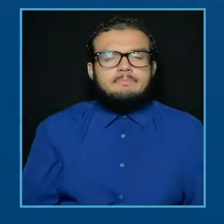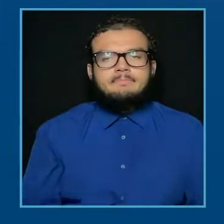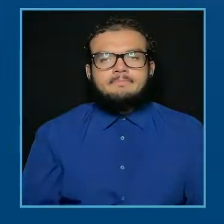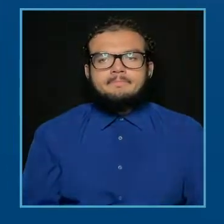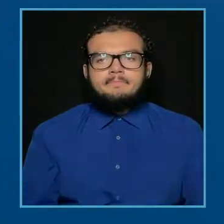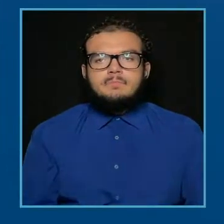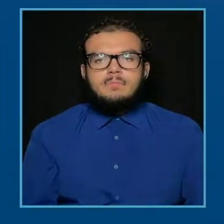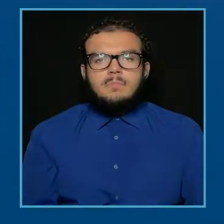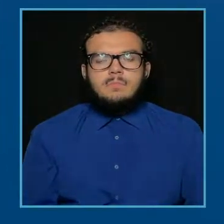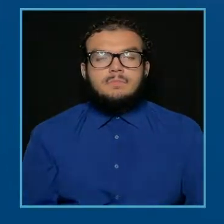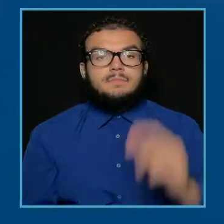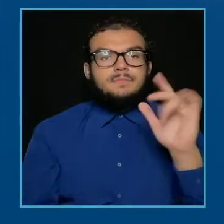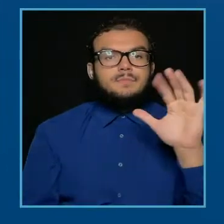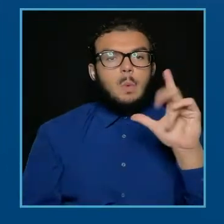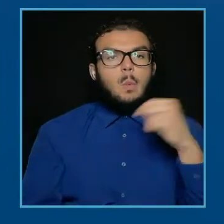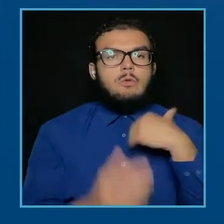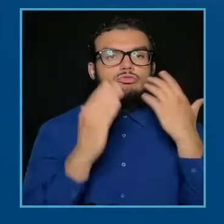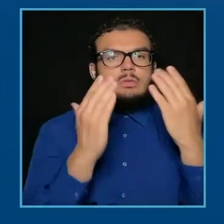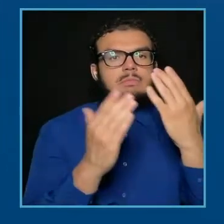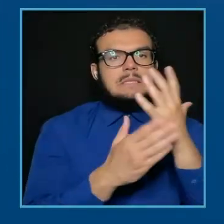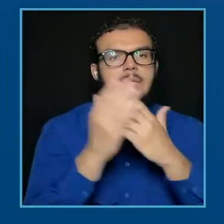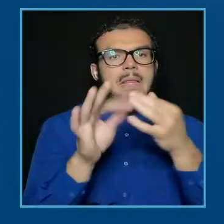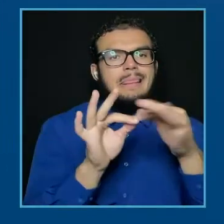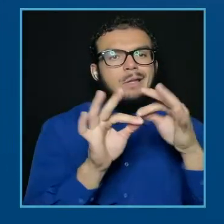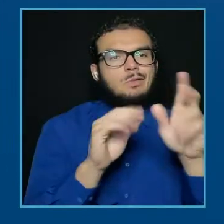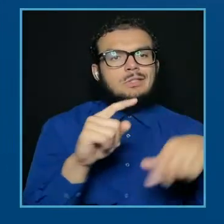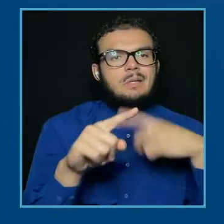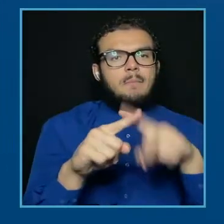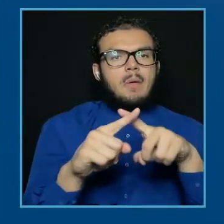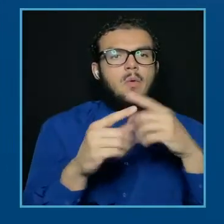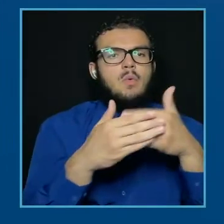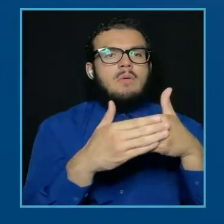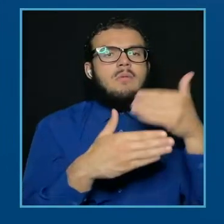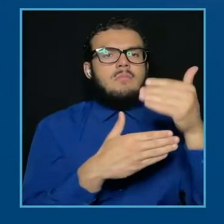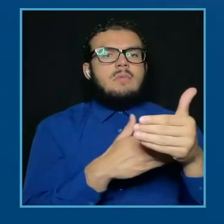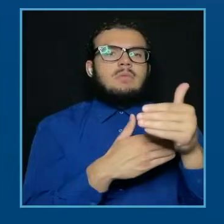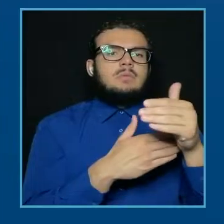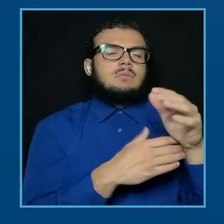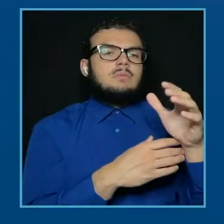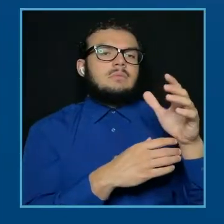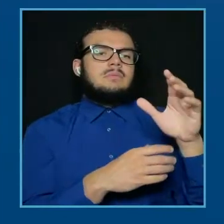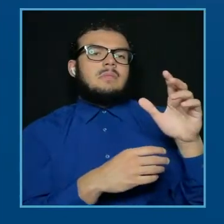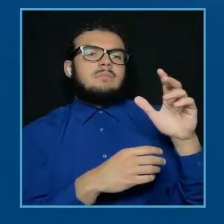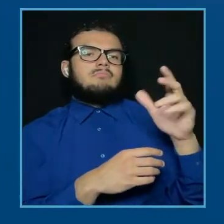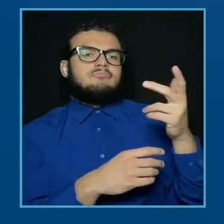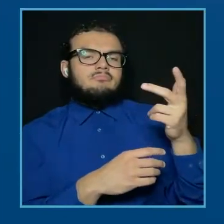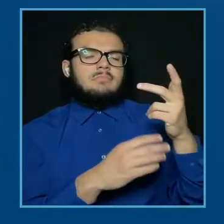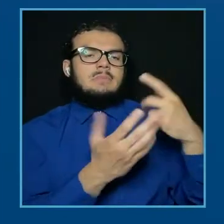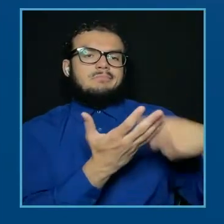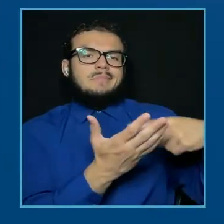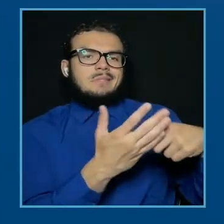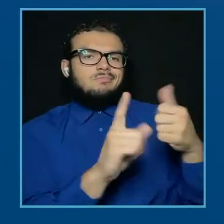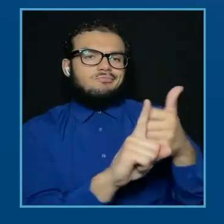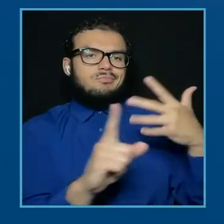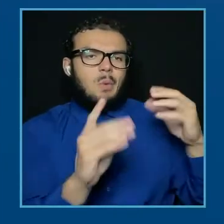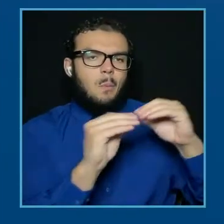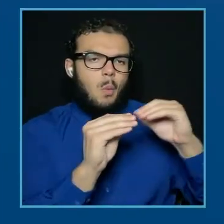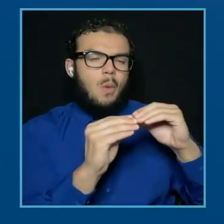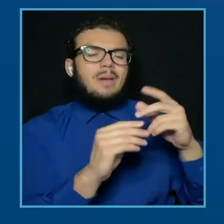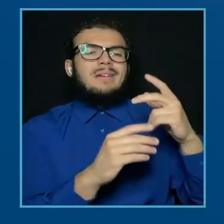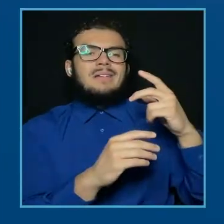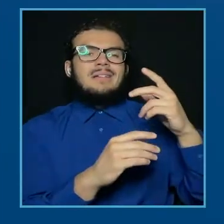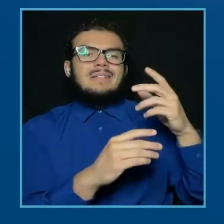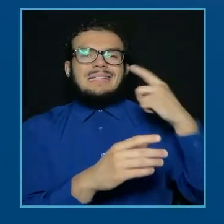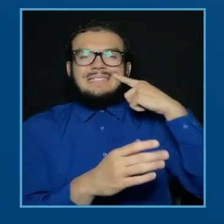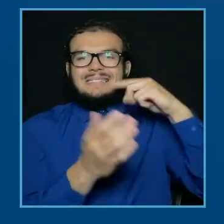And then I also recommended some language on the next be it further resolved to clarify that the intent of Mr. Walters